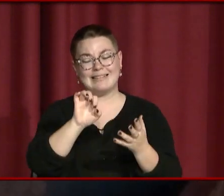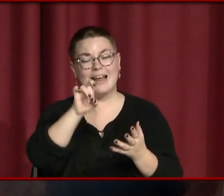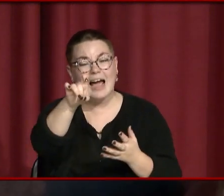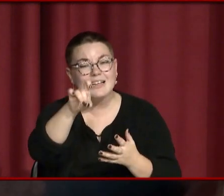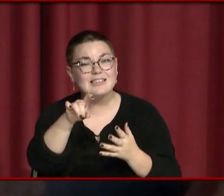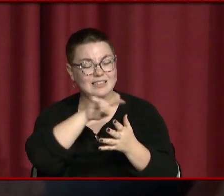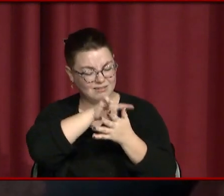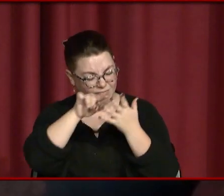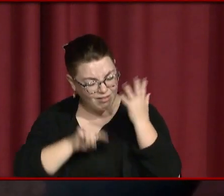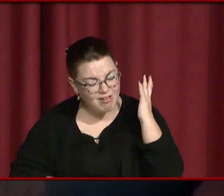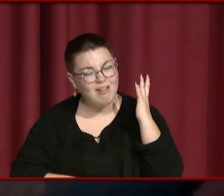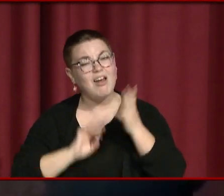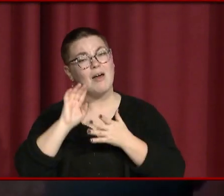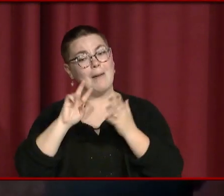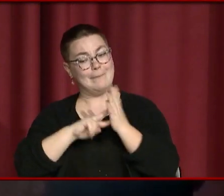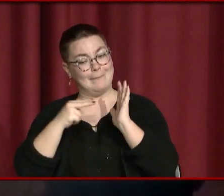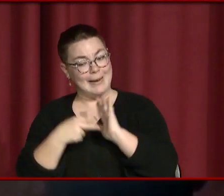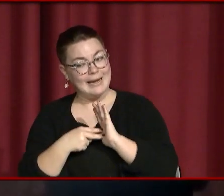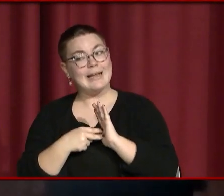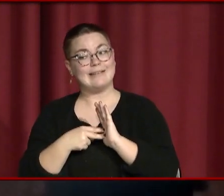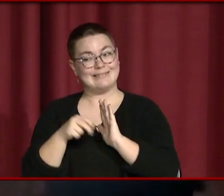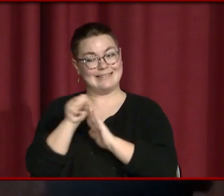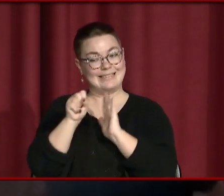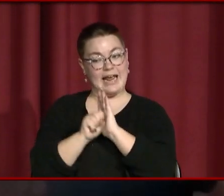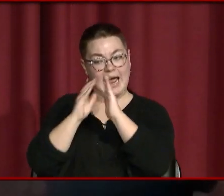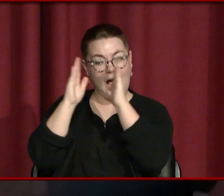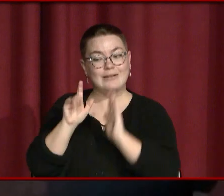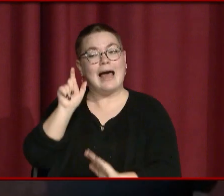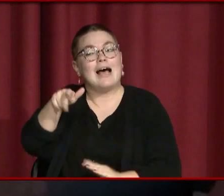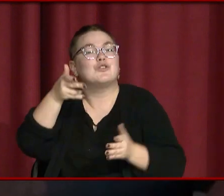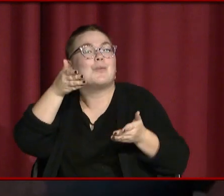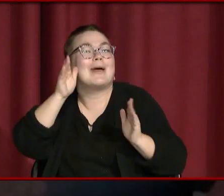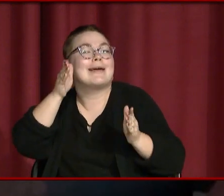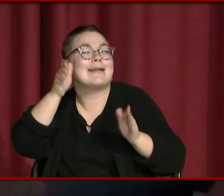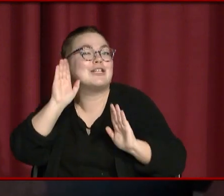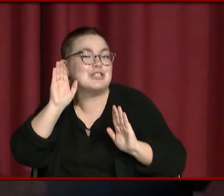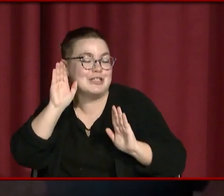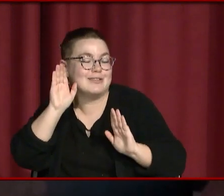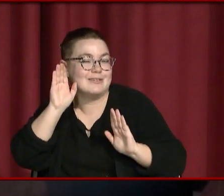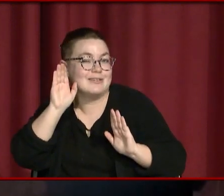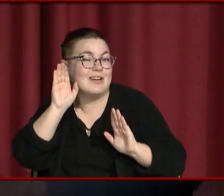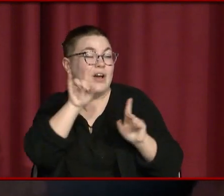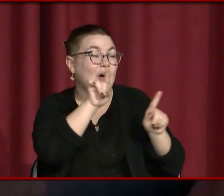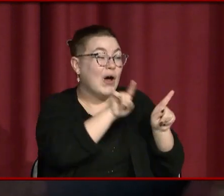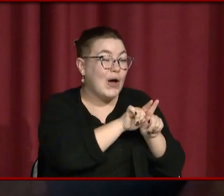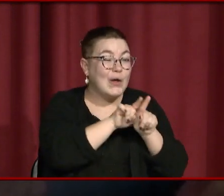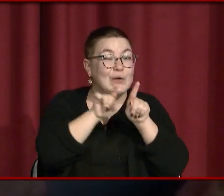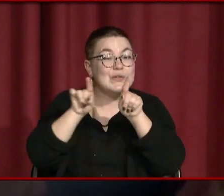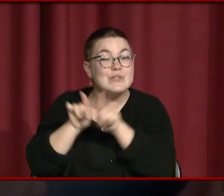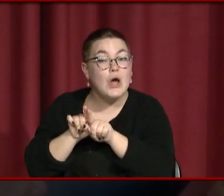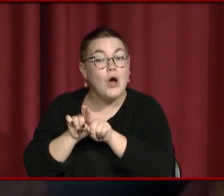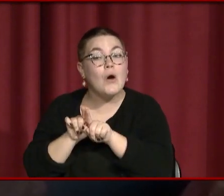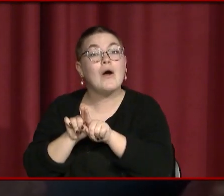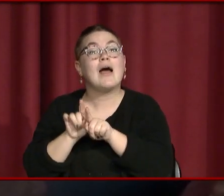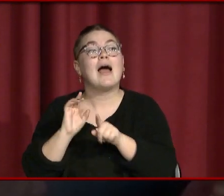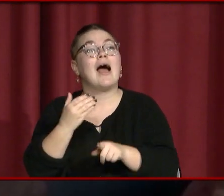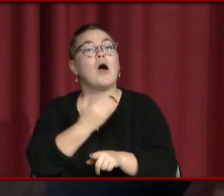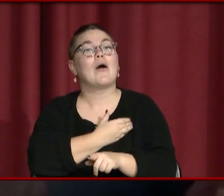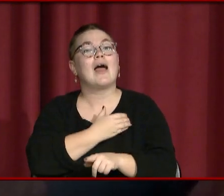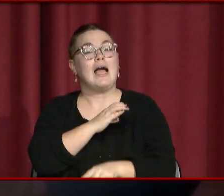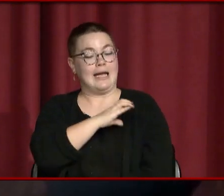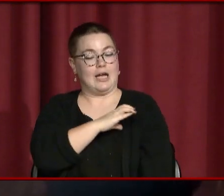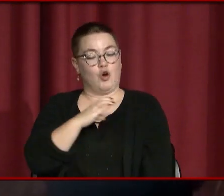Ohio State House will have to listen to us. And similarly, our congressional delegation will have to listen to us more as